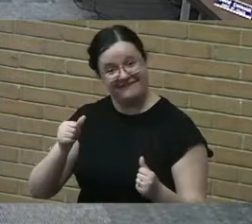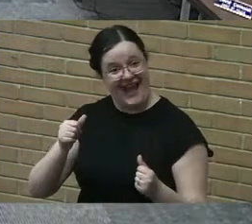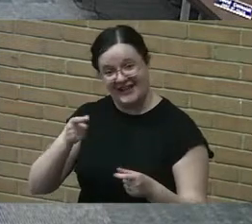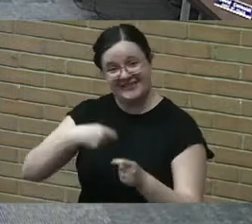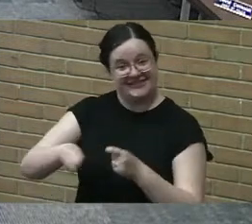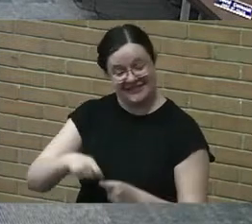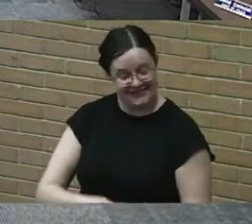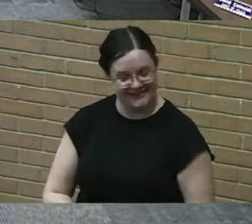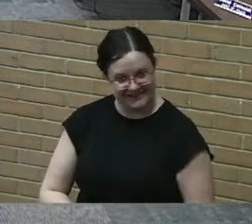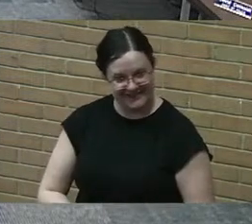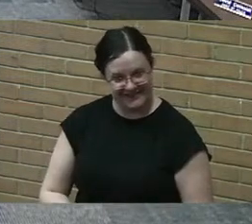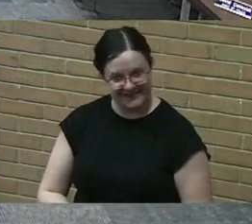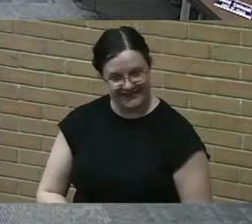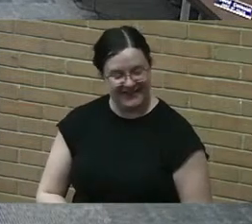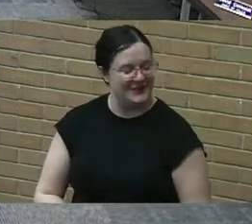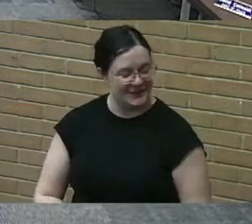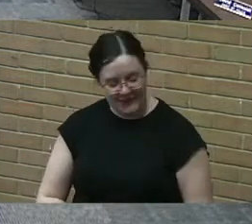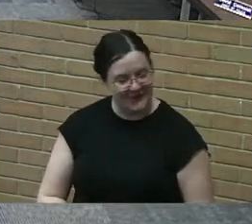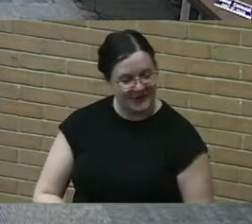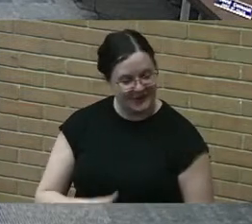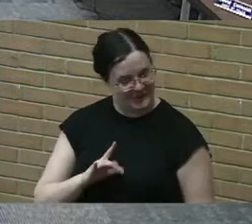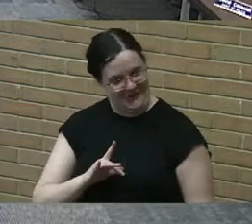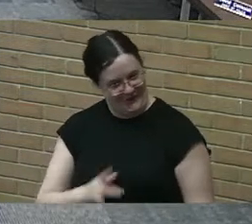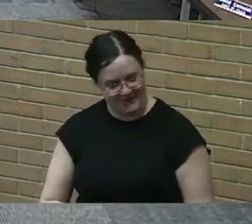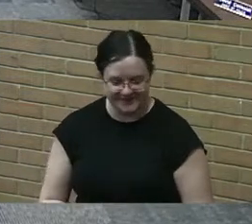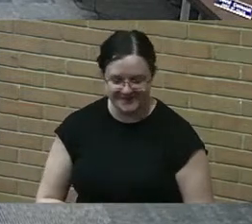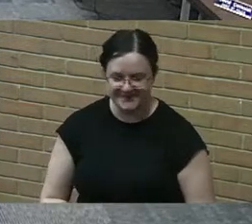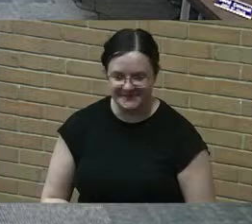Not me. Between the two of you, this is good.